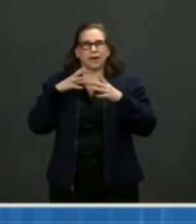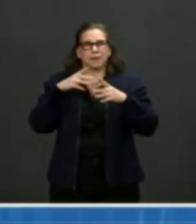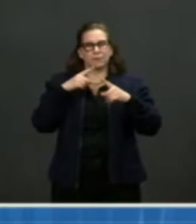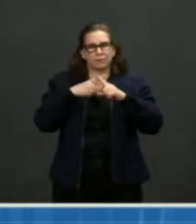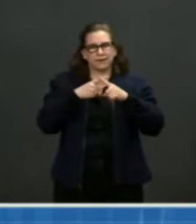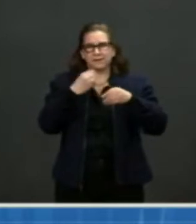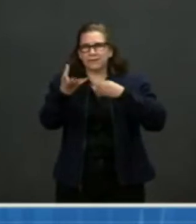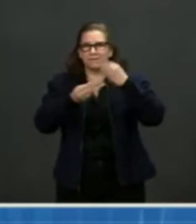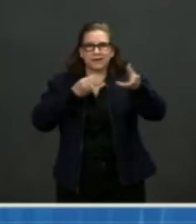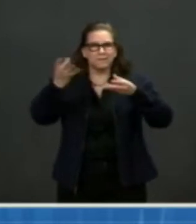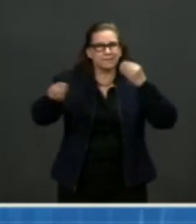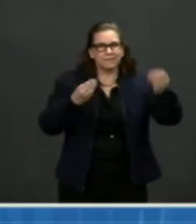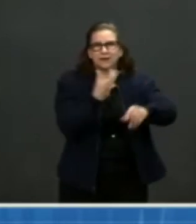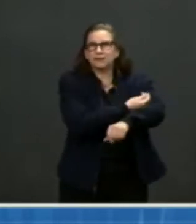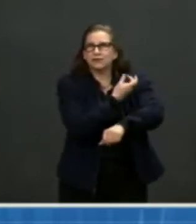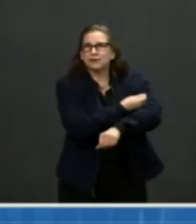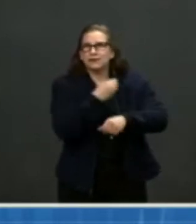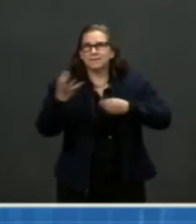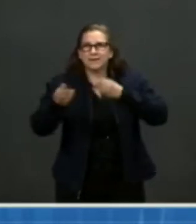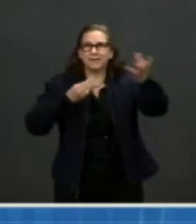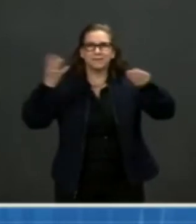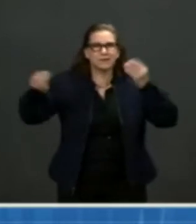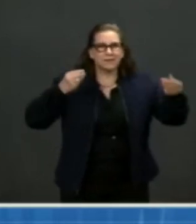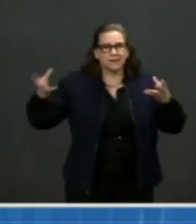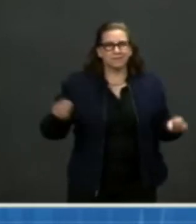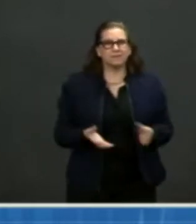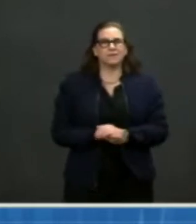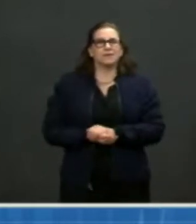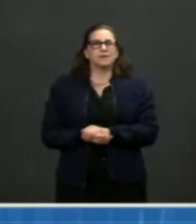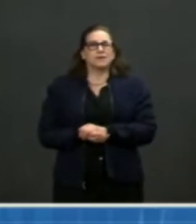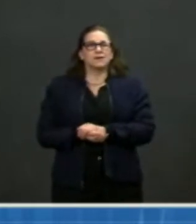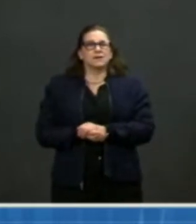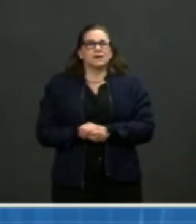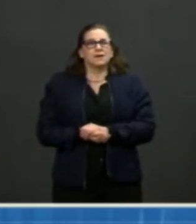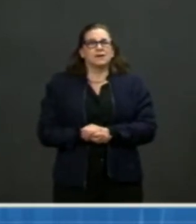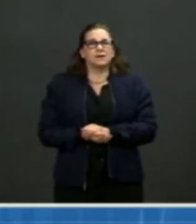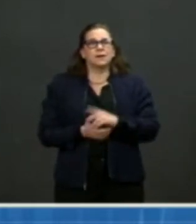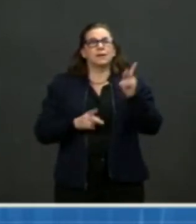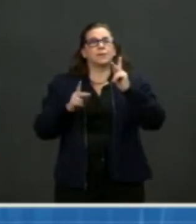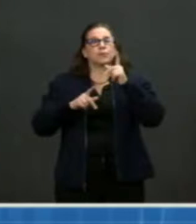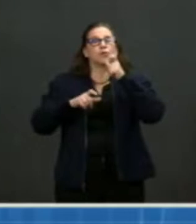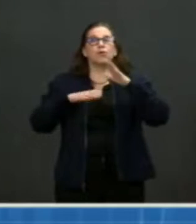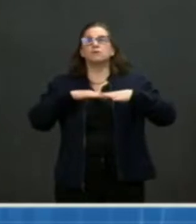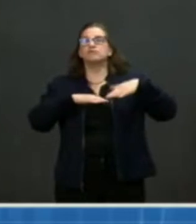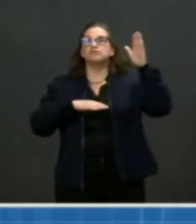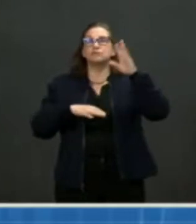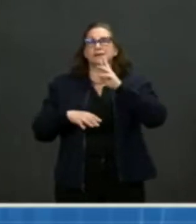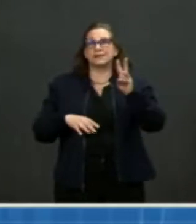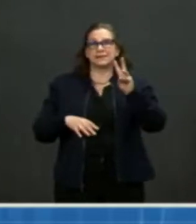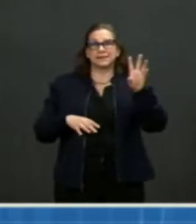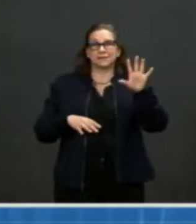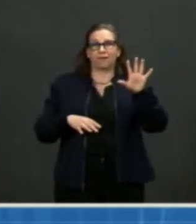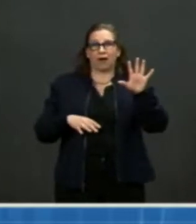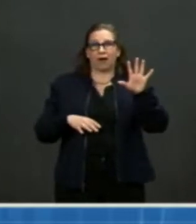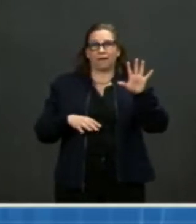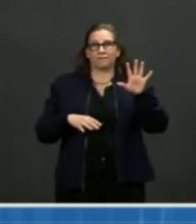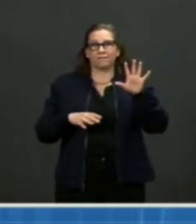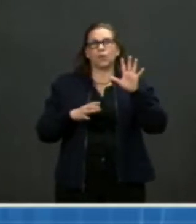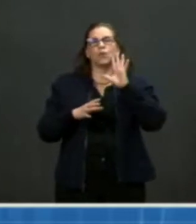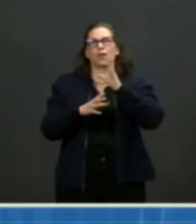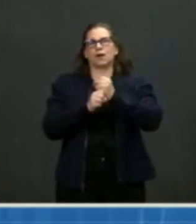of 65 who have received at least one vaccine dose, and 42% who are fully